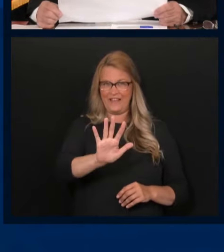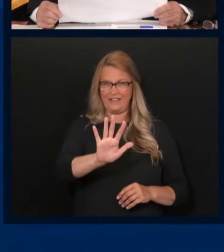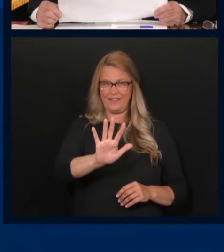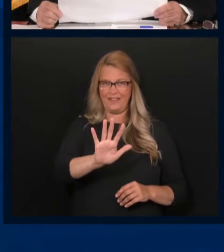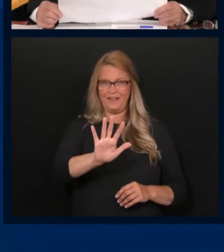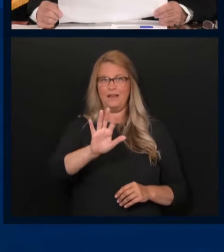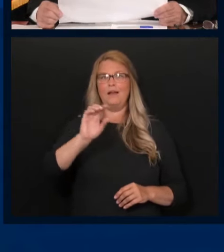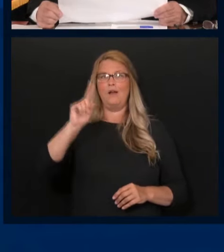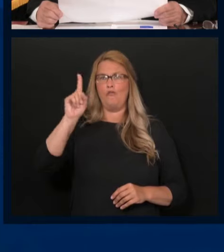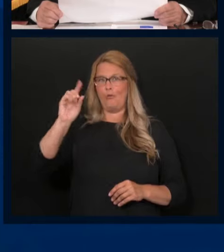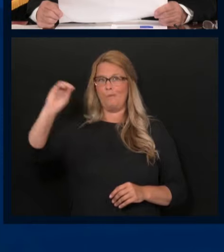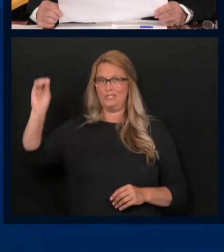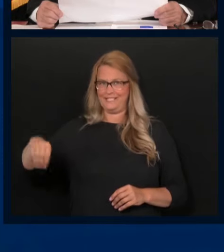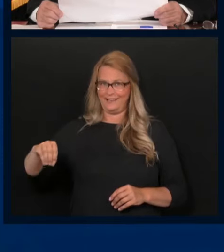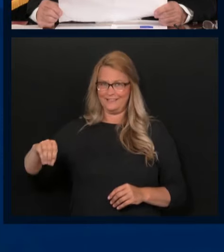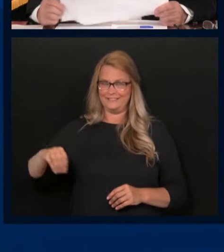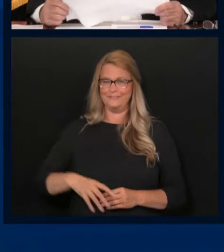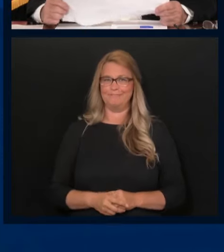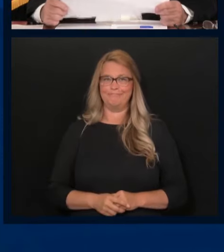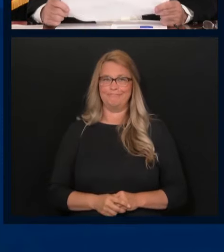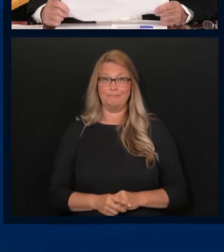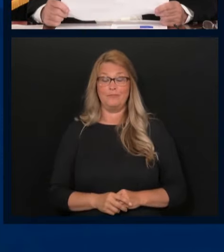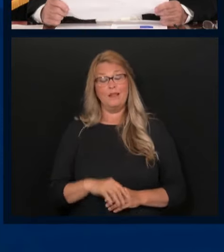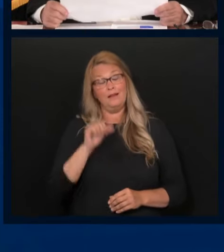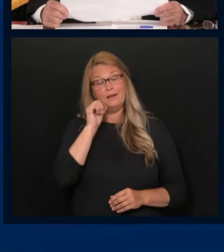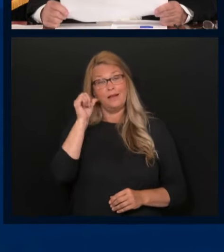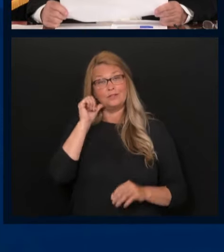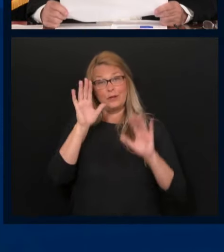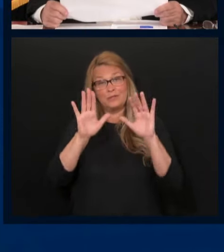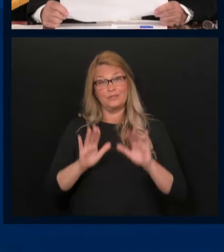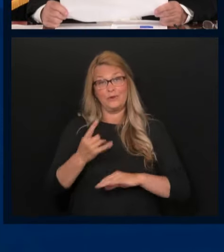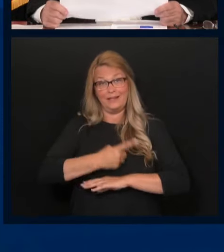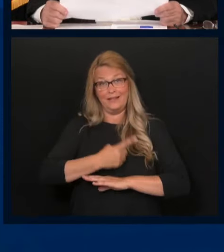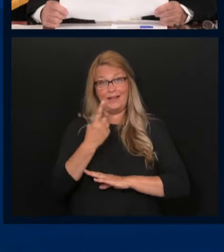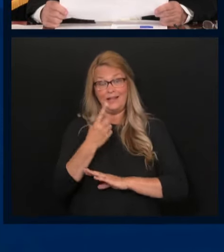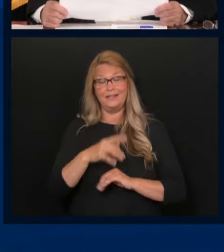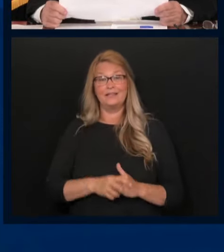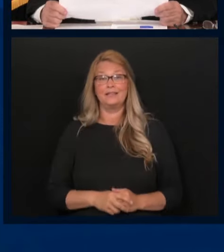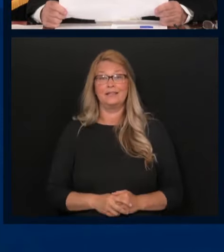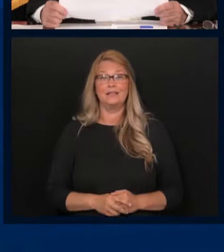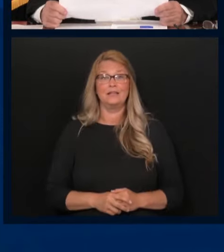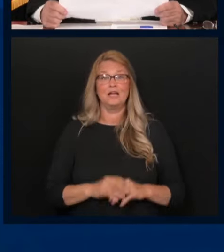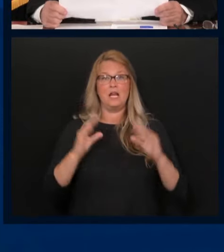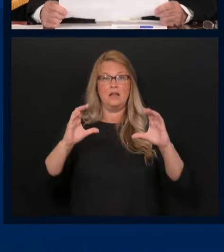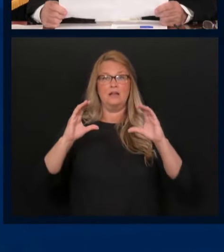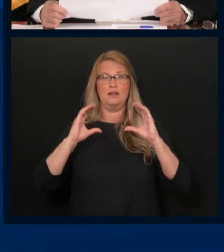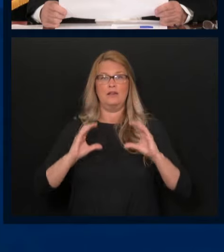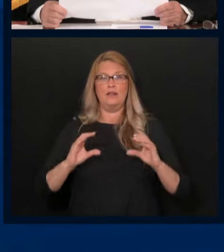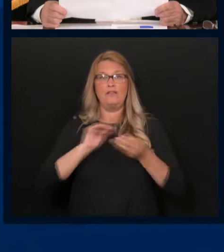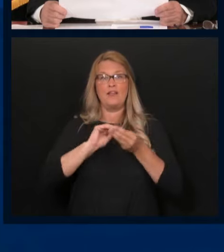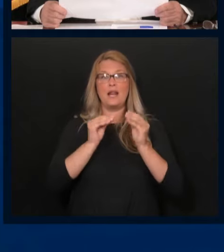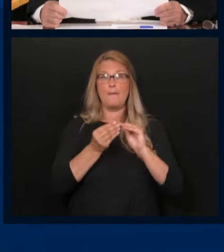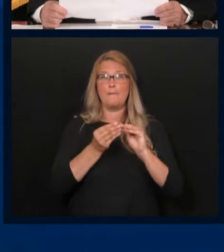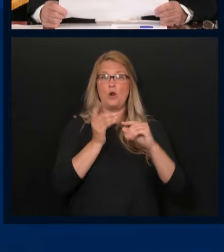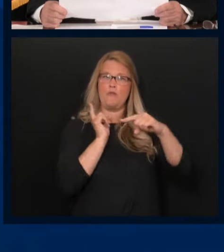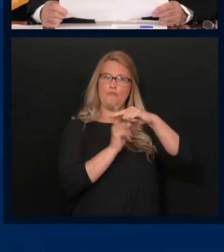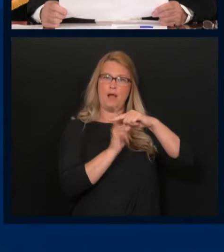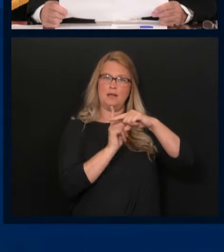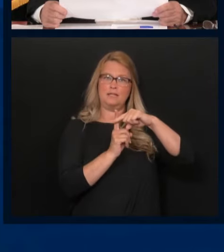1%. So yesterday was a great day. Our number of positives